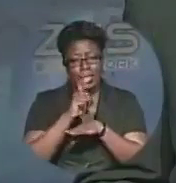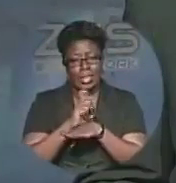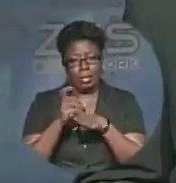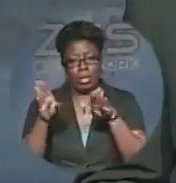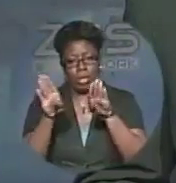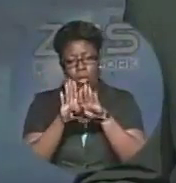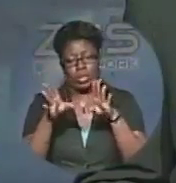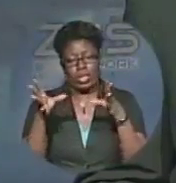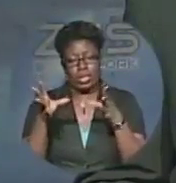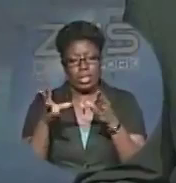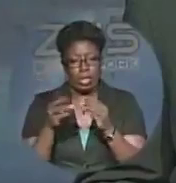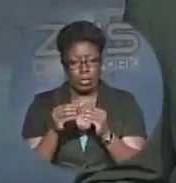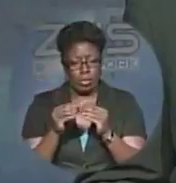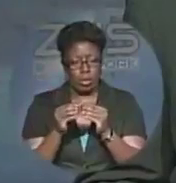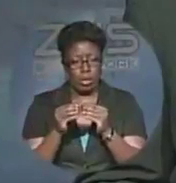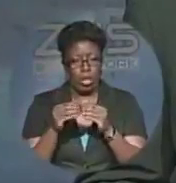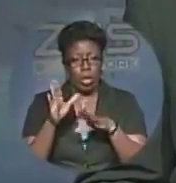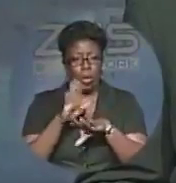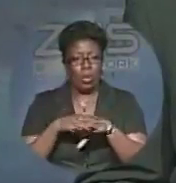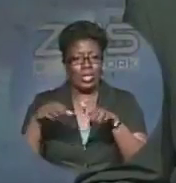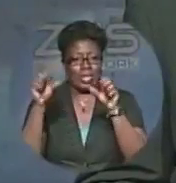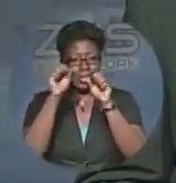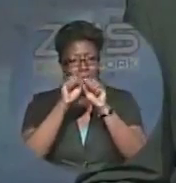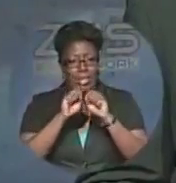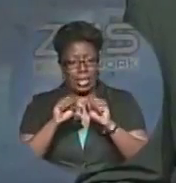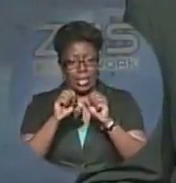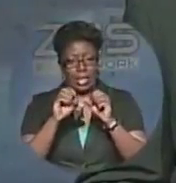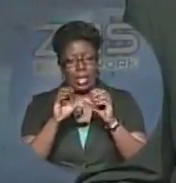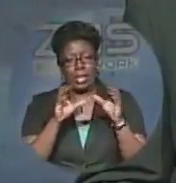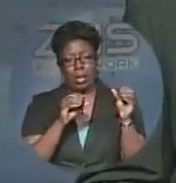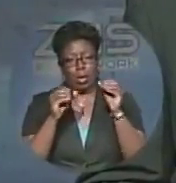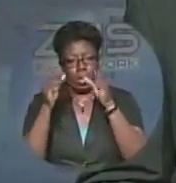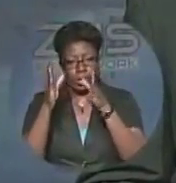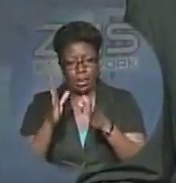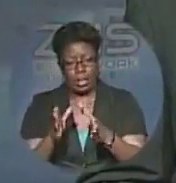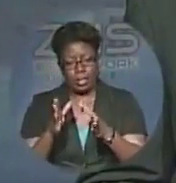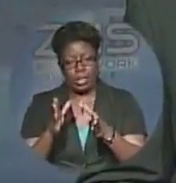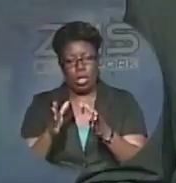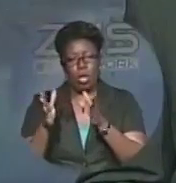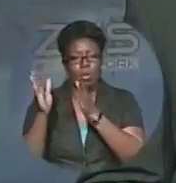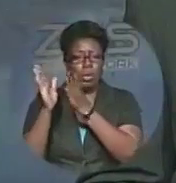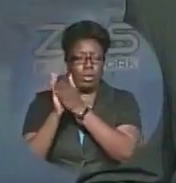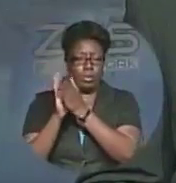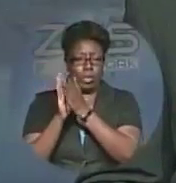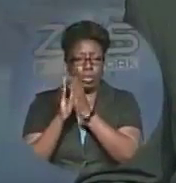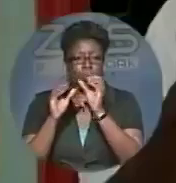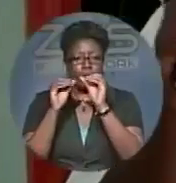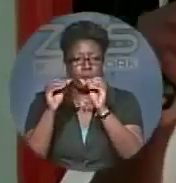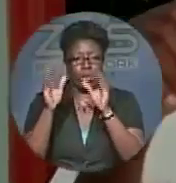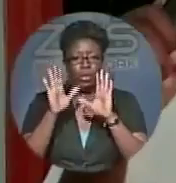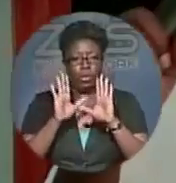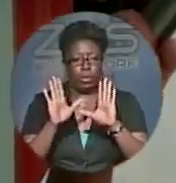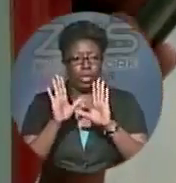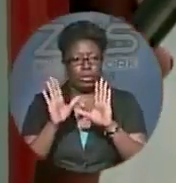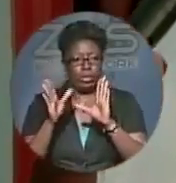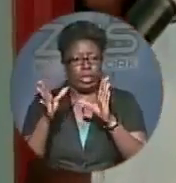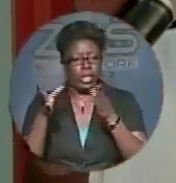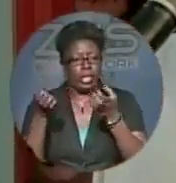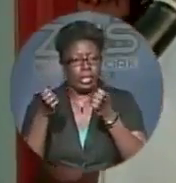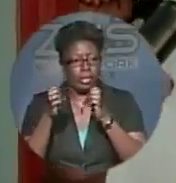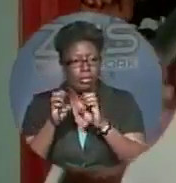closing ceremonies on Saturday, organizers were praised for putting on yet another successful event. We honor the